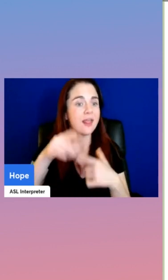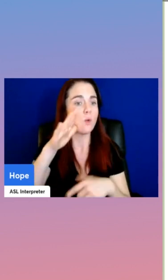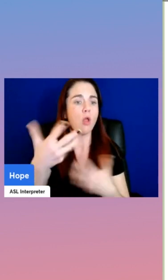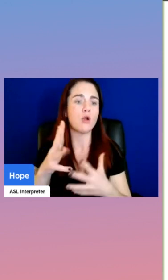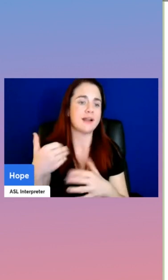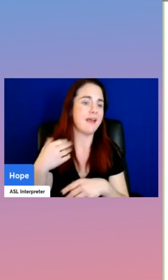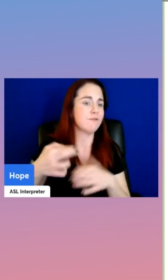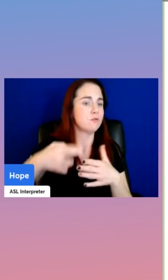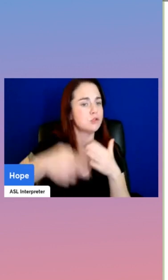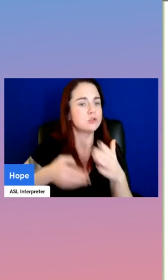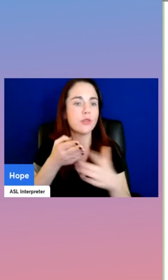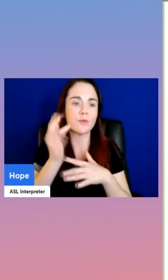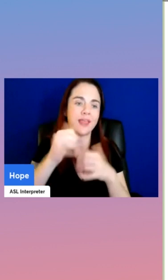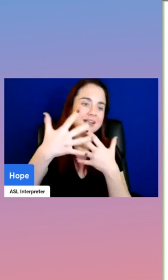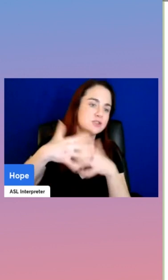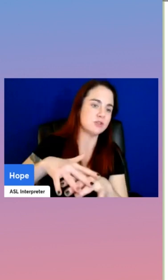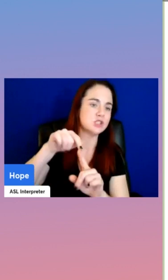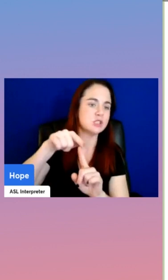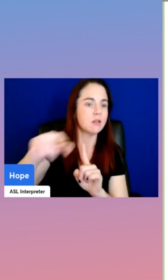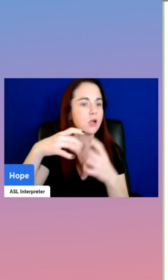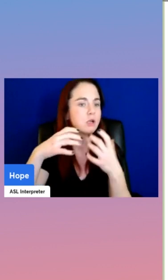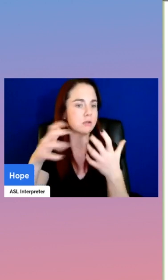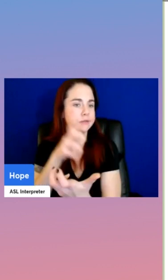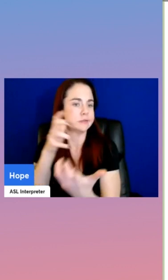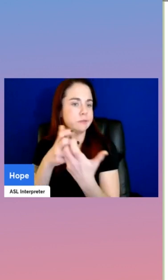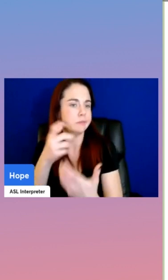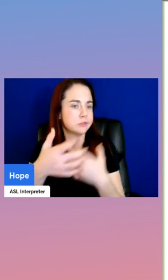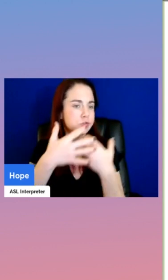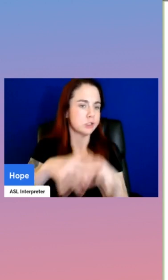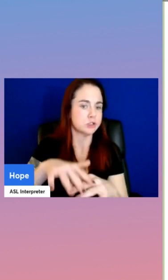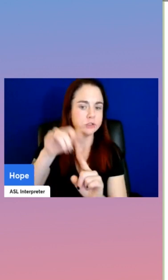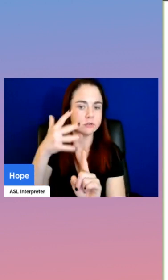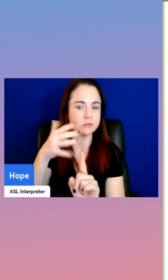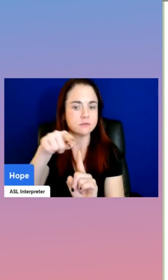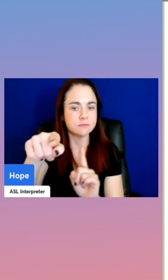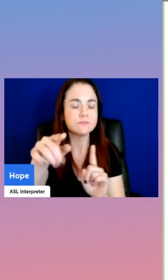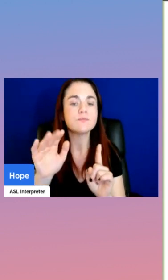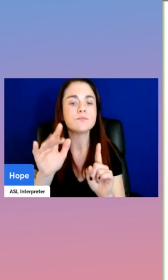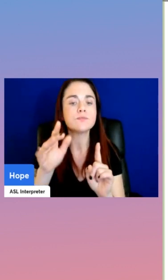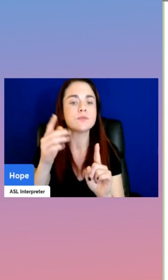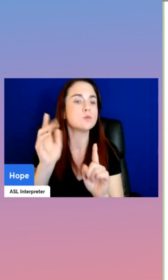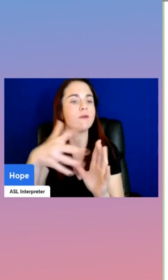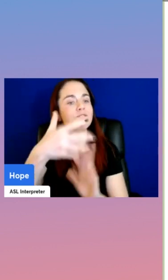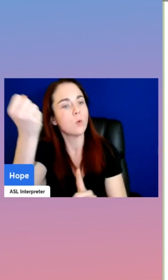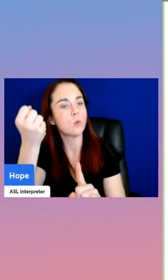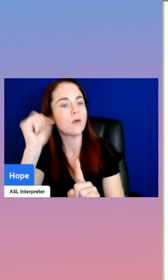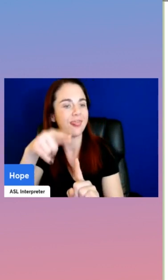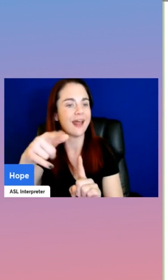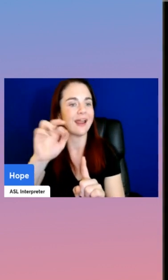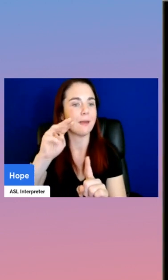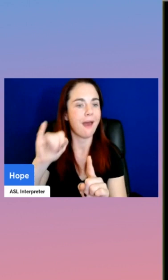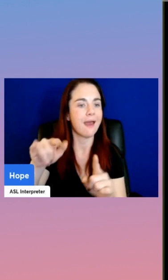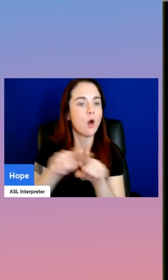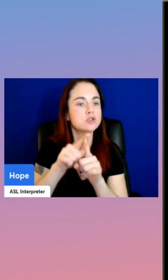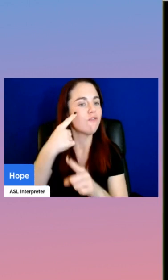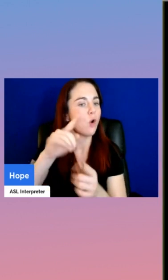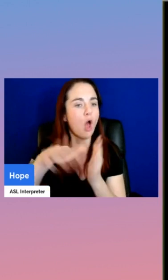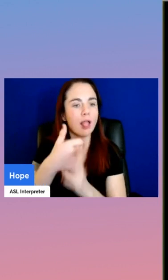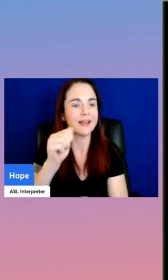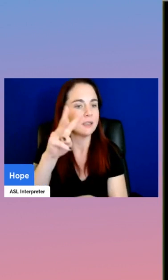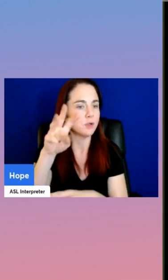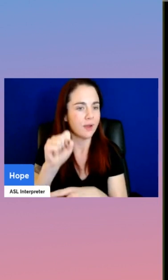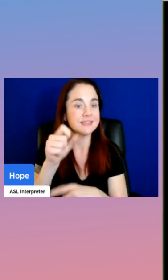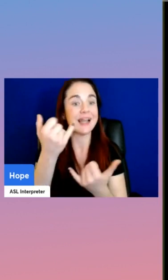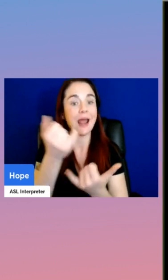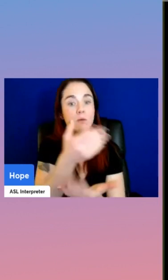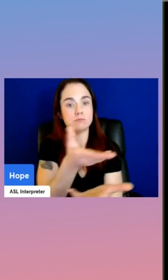result through the integration, the custom integration we built, to revoke that AMI also on AWS accounts. What are the components of the AMI